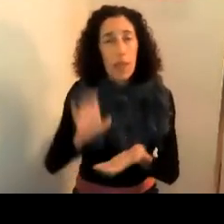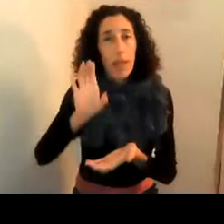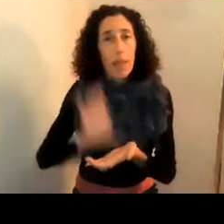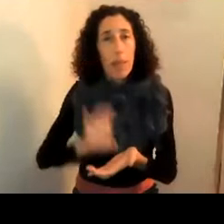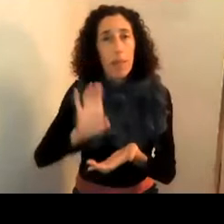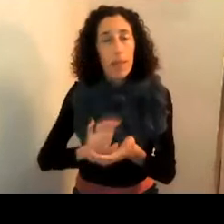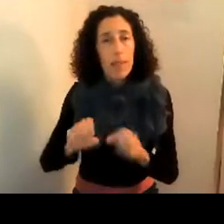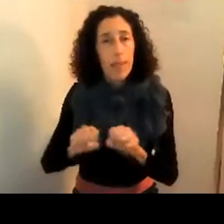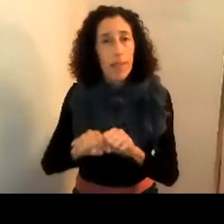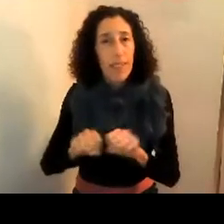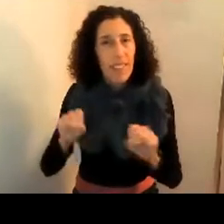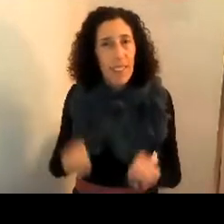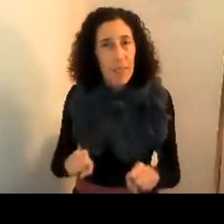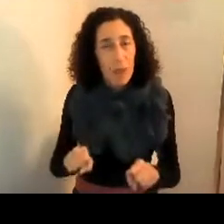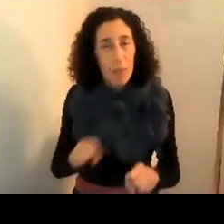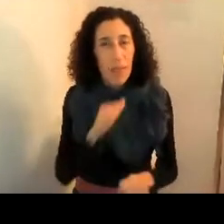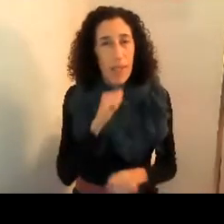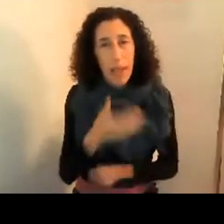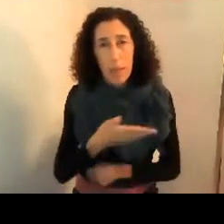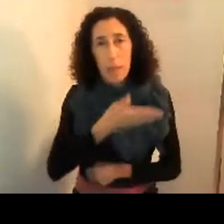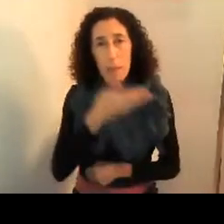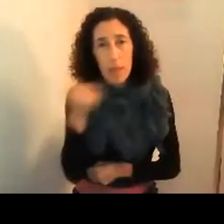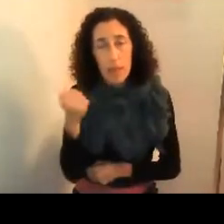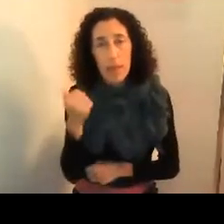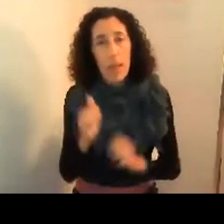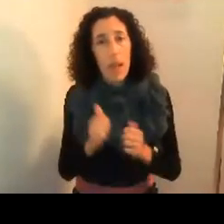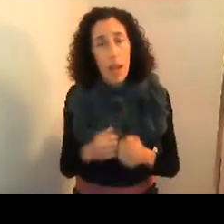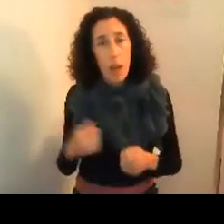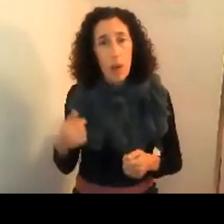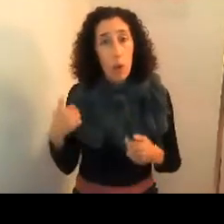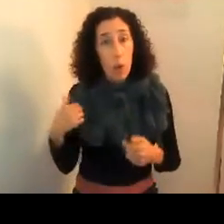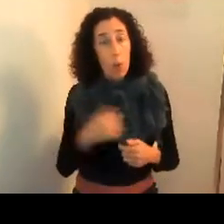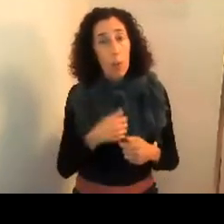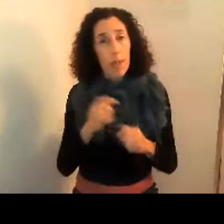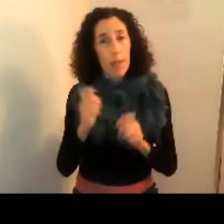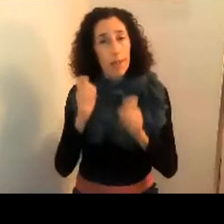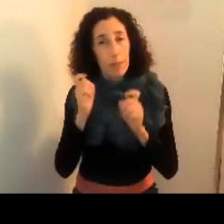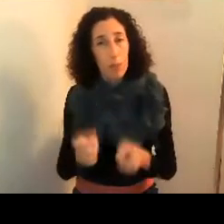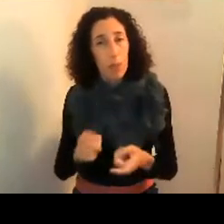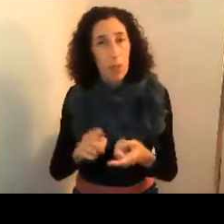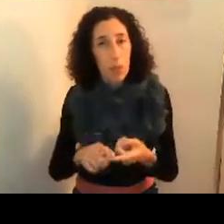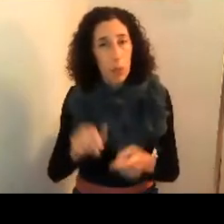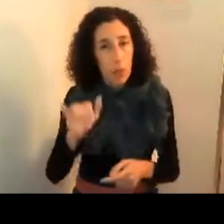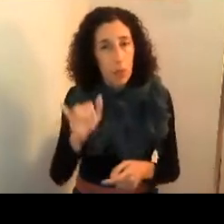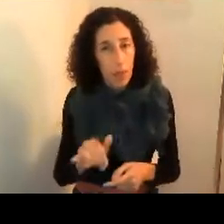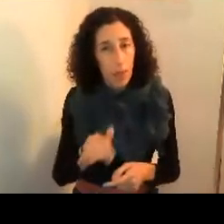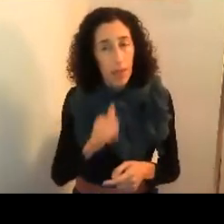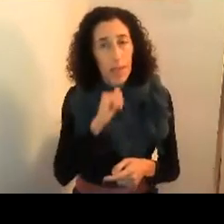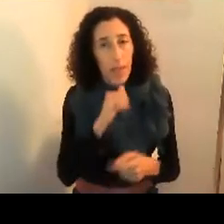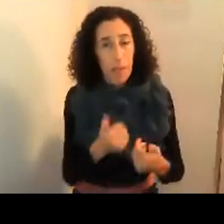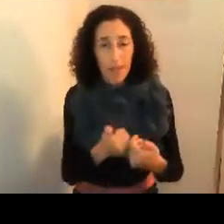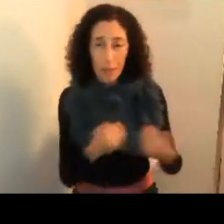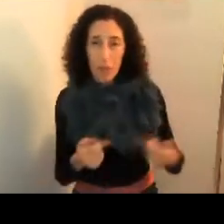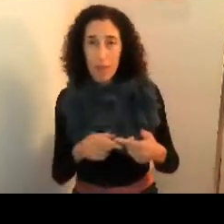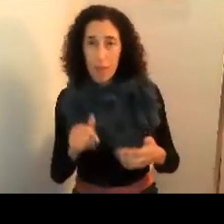operating in this system, and how are we contributing also? So I don't know, it's just, I've been